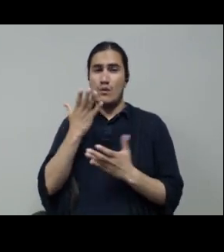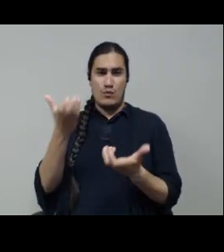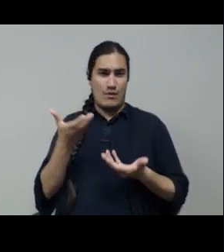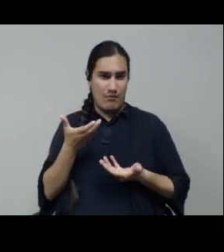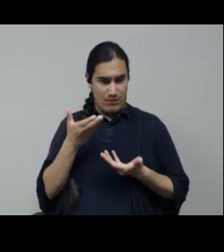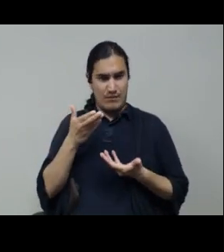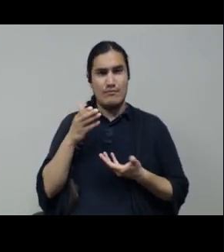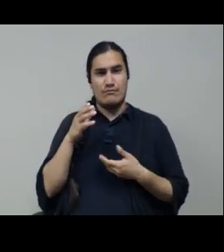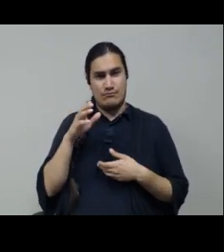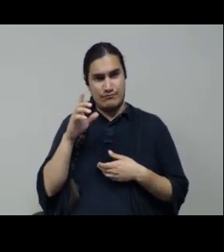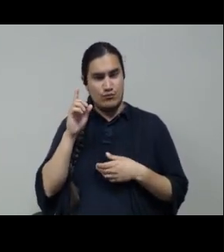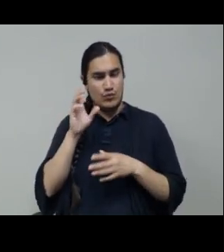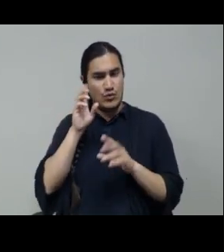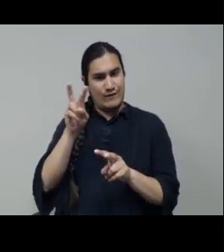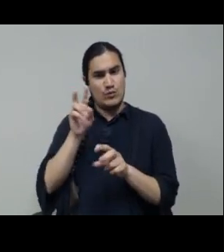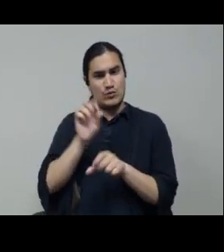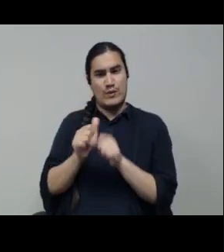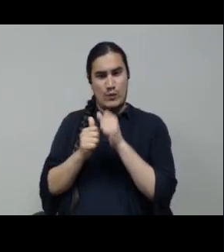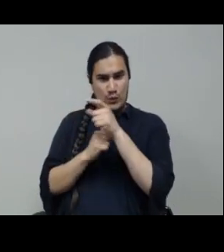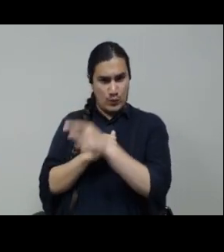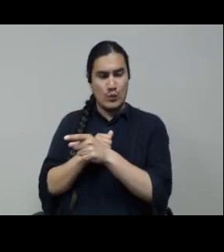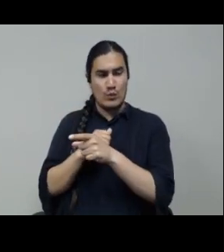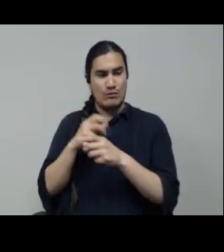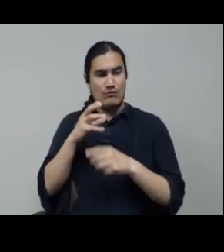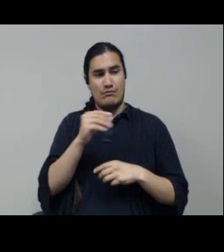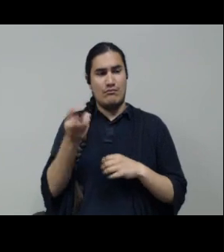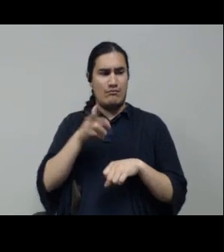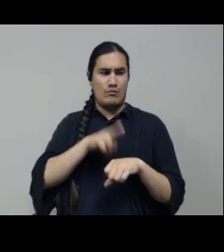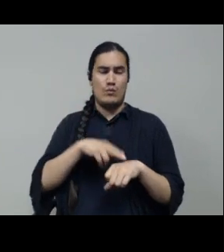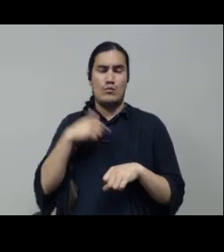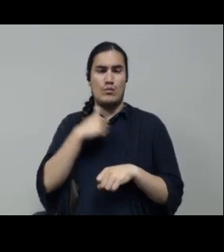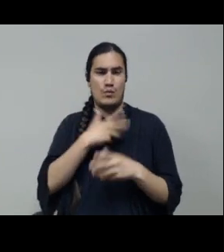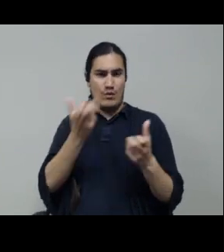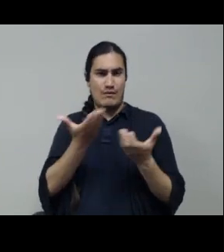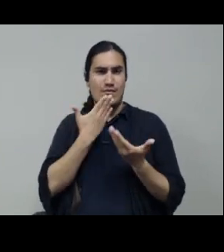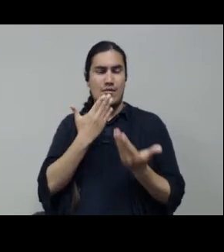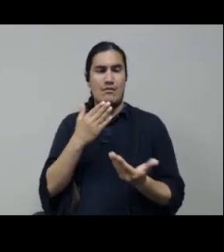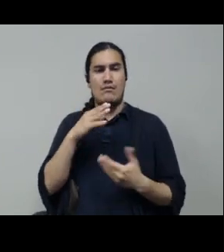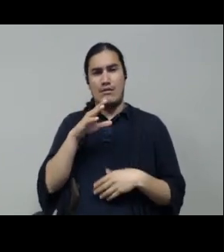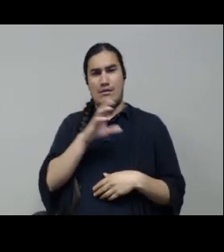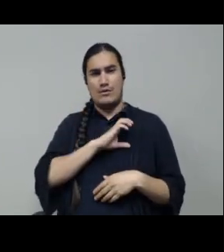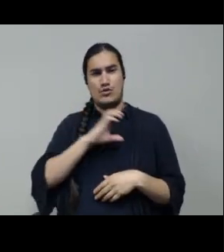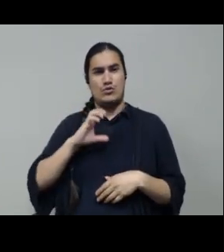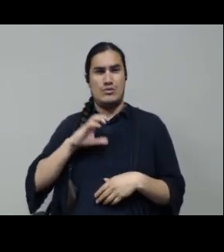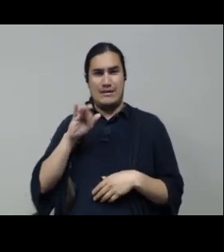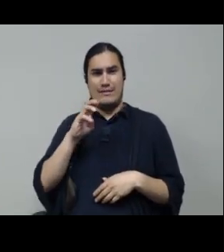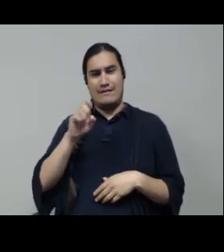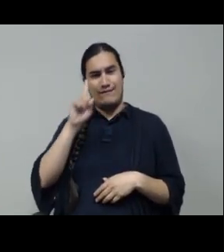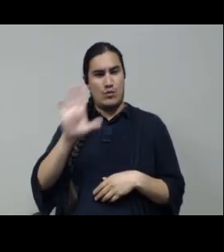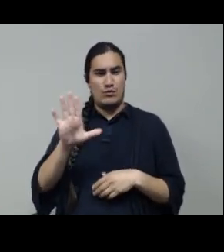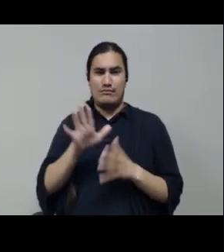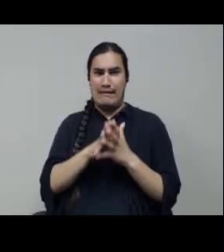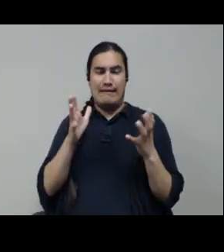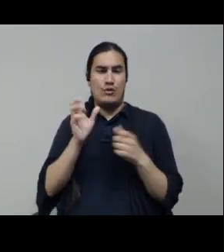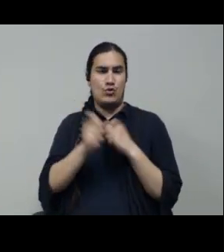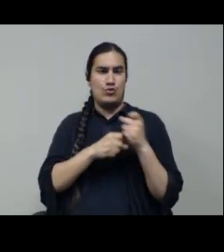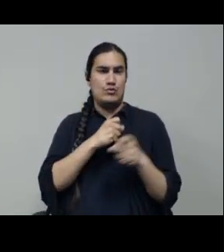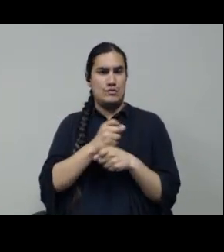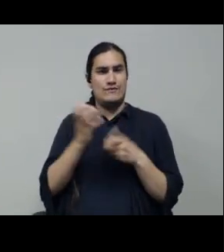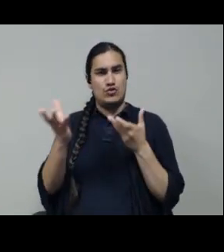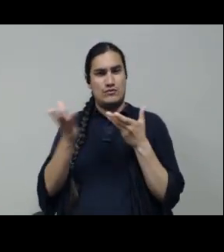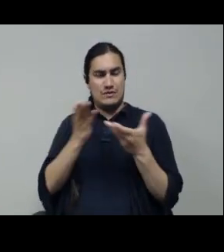look forward to working with her. And of course, we want to thank Commissioner Inman for her many years of service. She was a